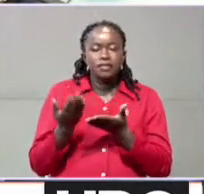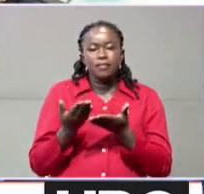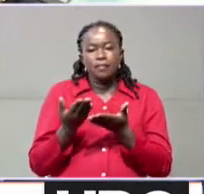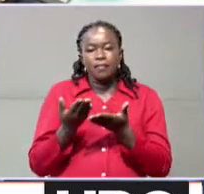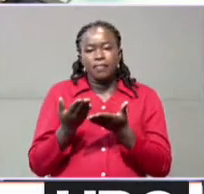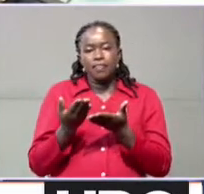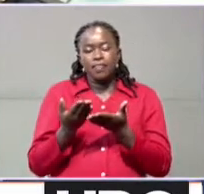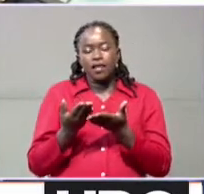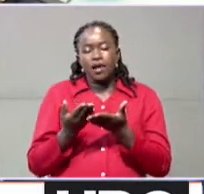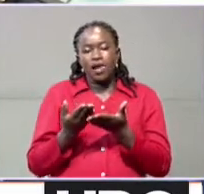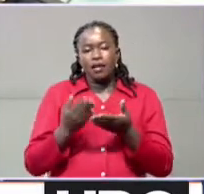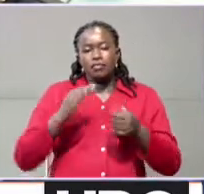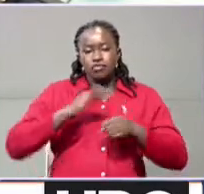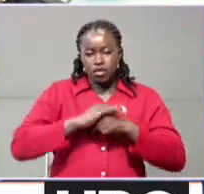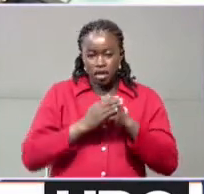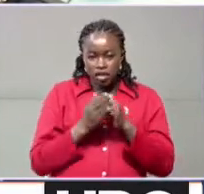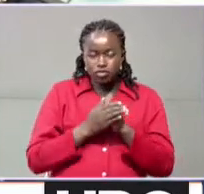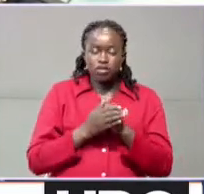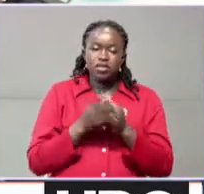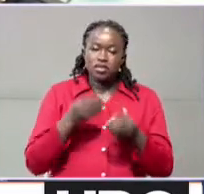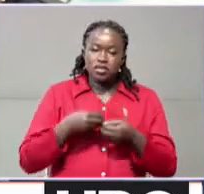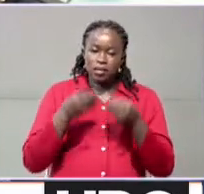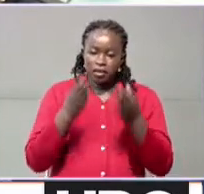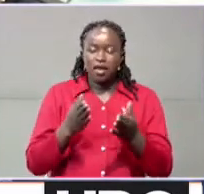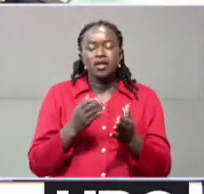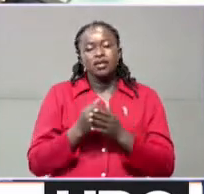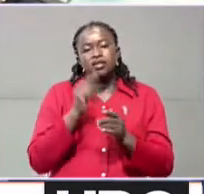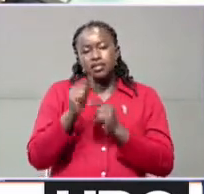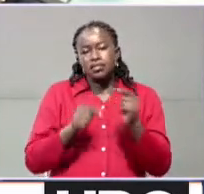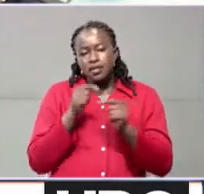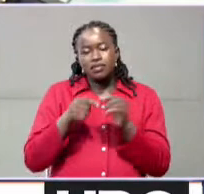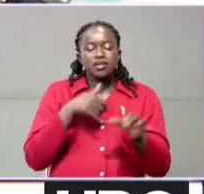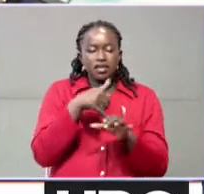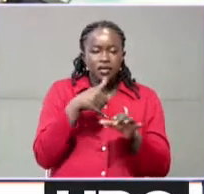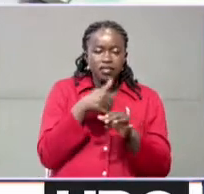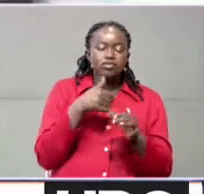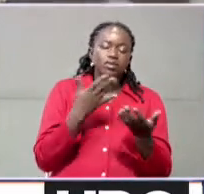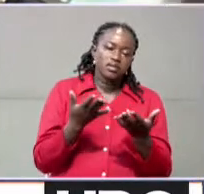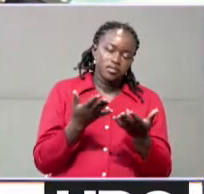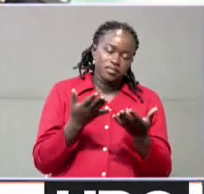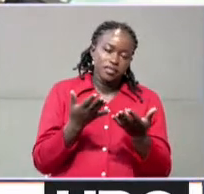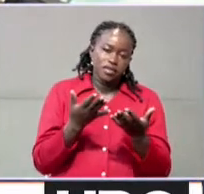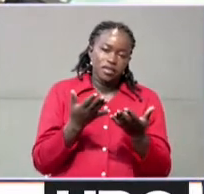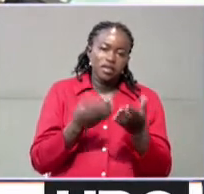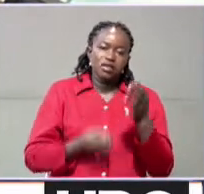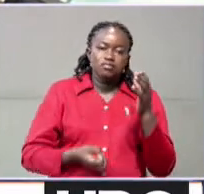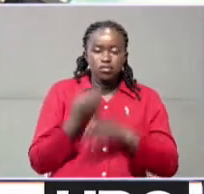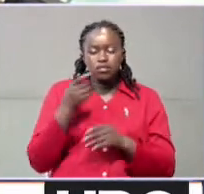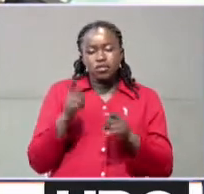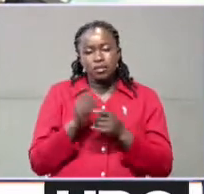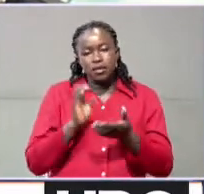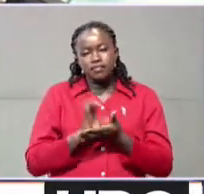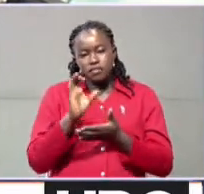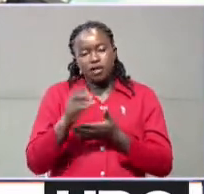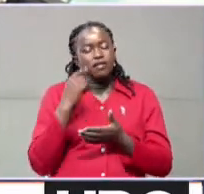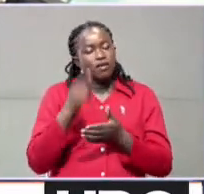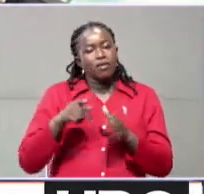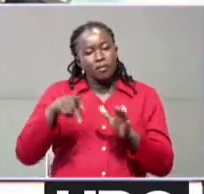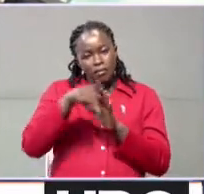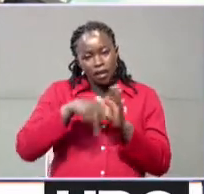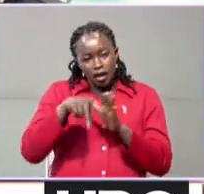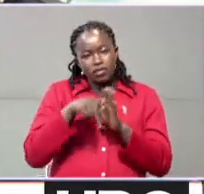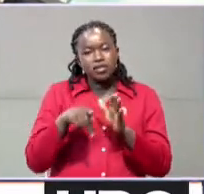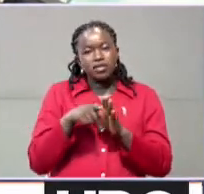product production supplies the specific interventions include establishment and the capitalization of the policy revolving